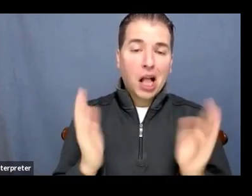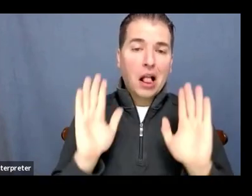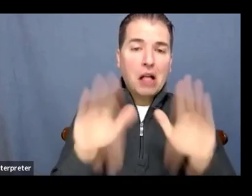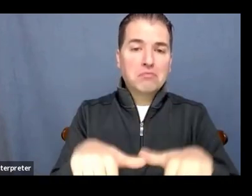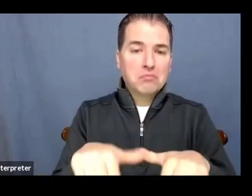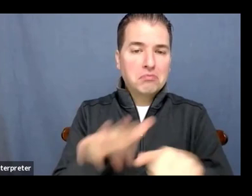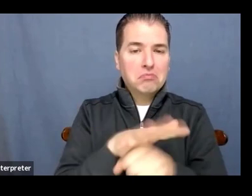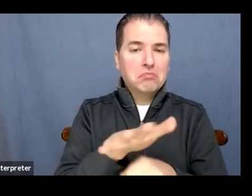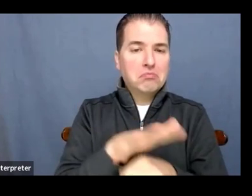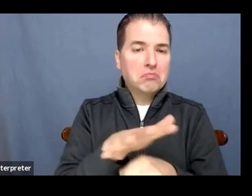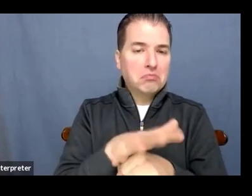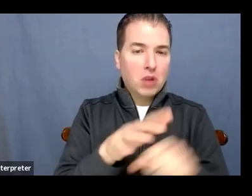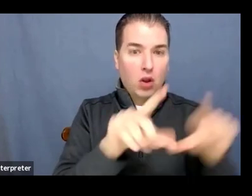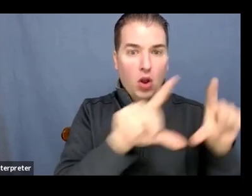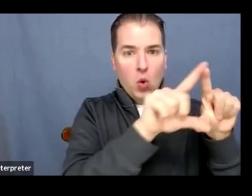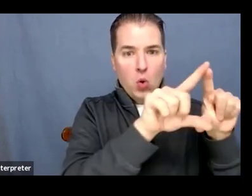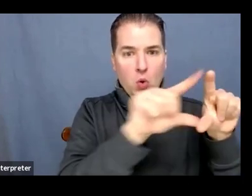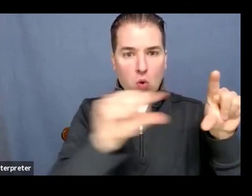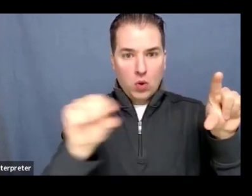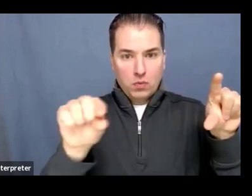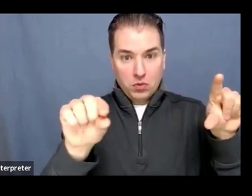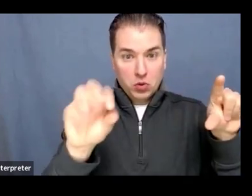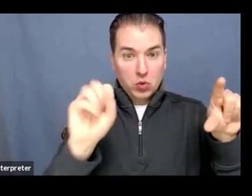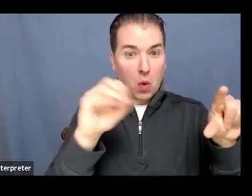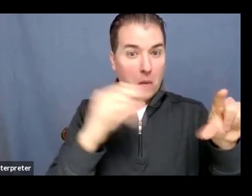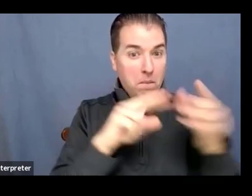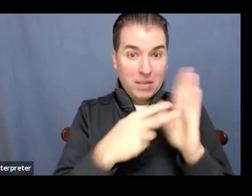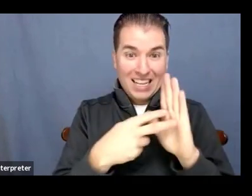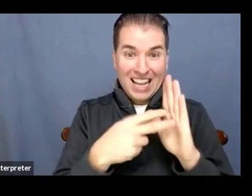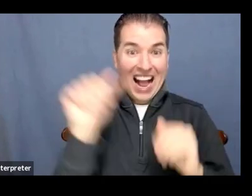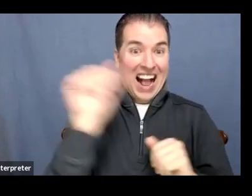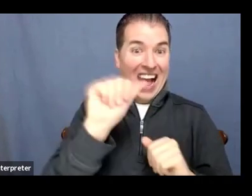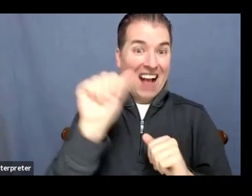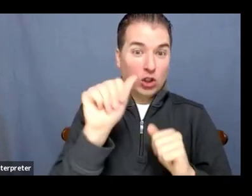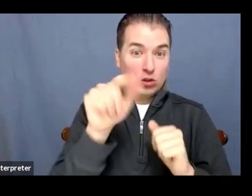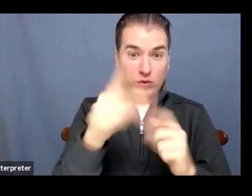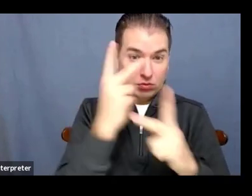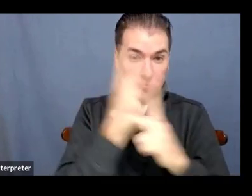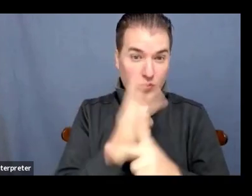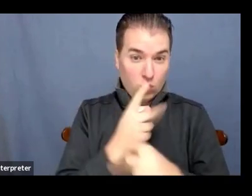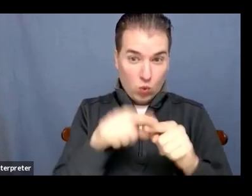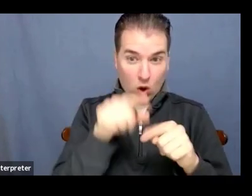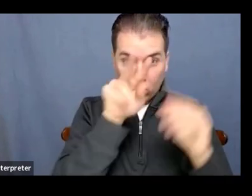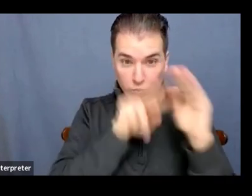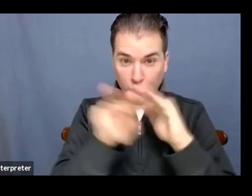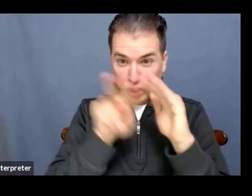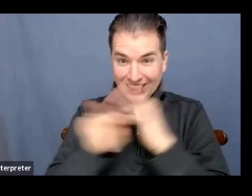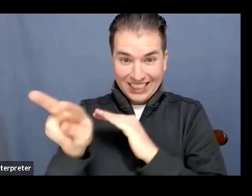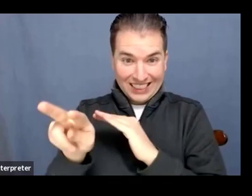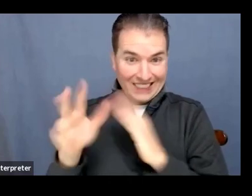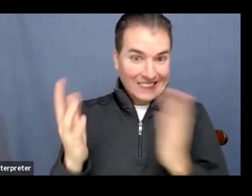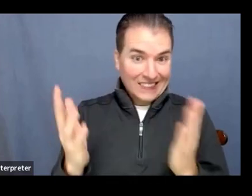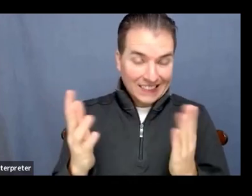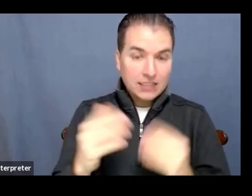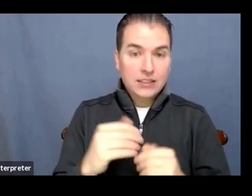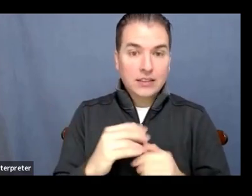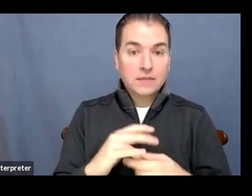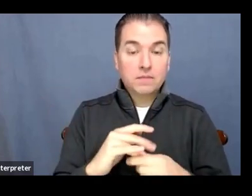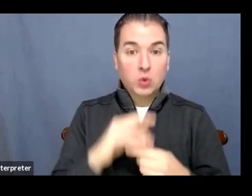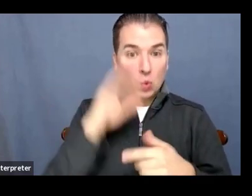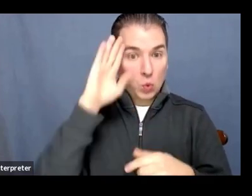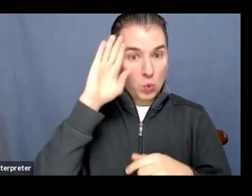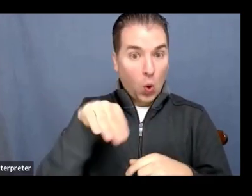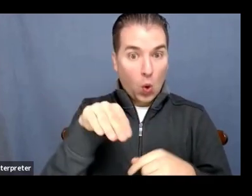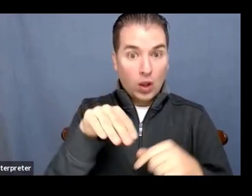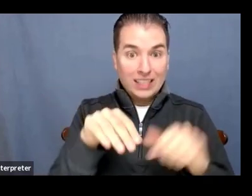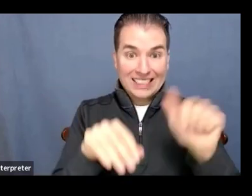7%, who knows? So working on an average, because that's the best we can do when we're forecasting, is basically say, look, I'm going to lose about